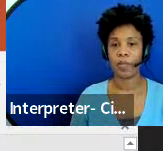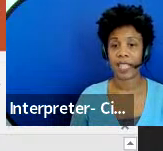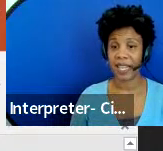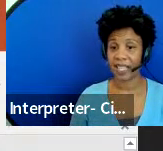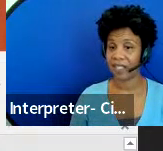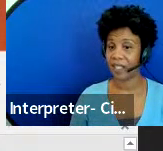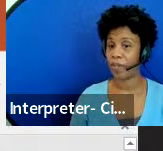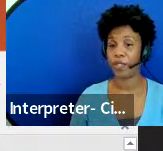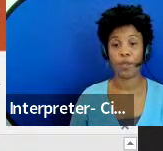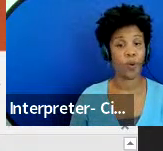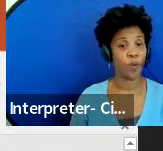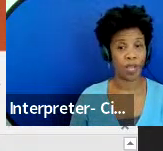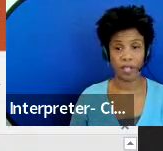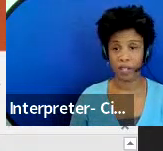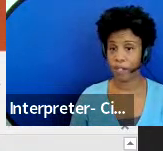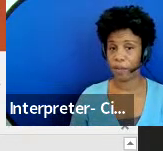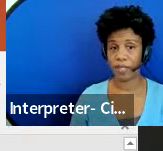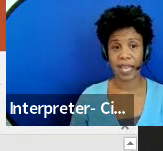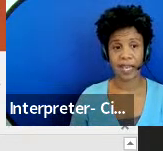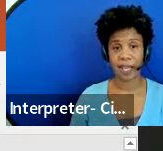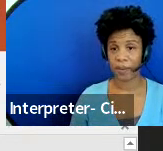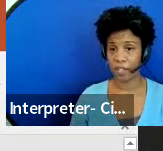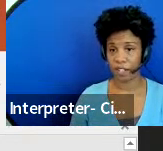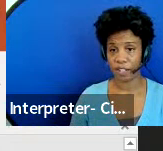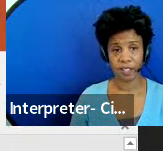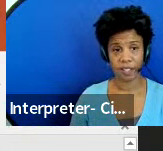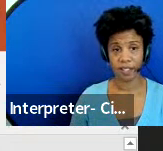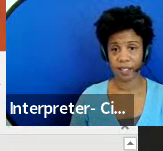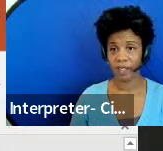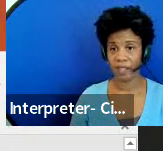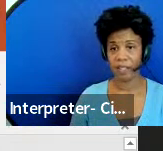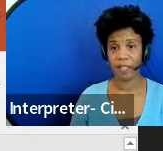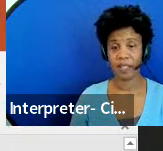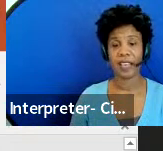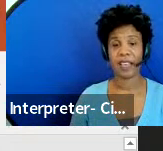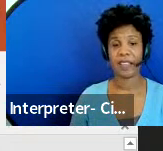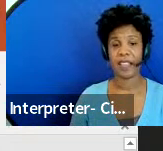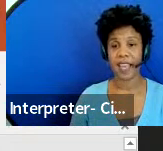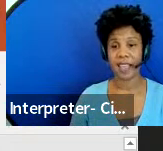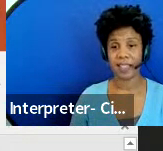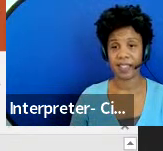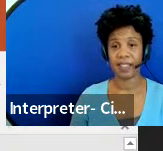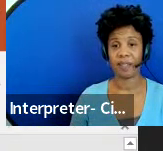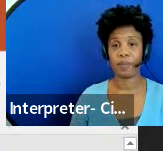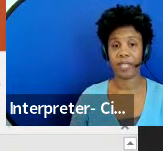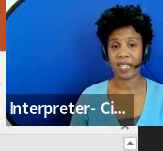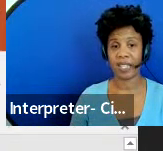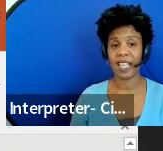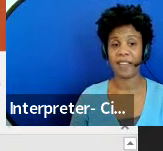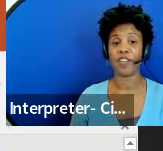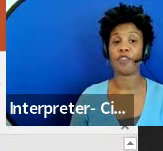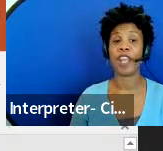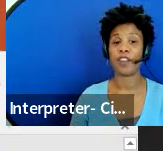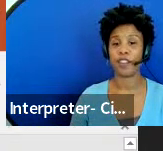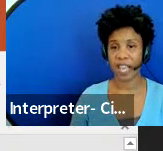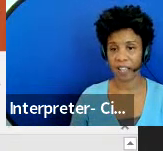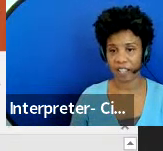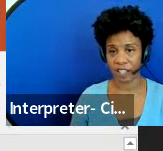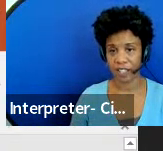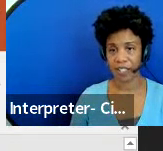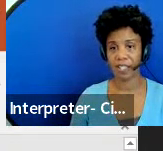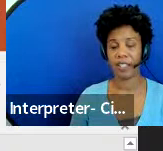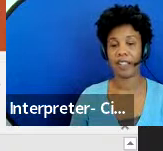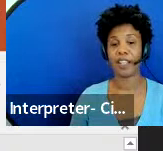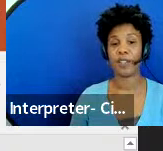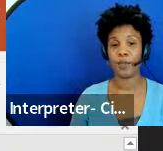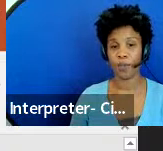In most settings, there was no one to do sign language, and that presented an even greater